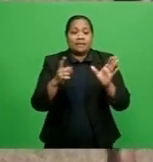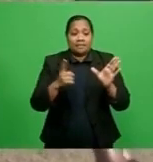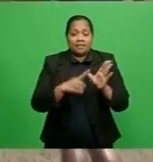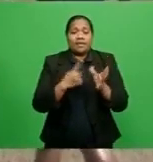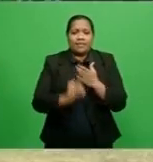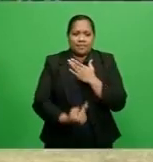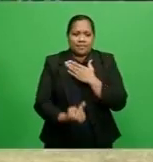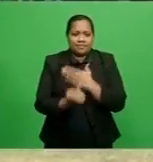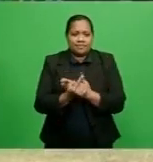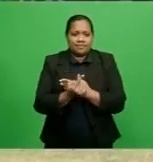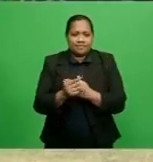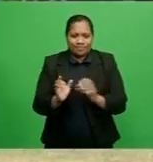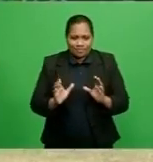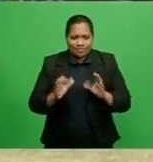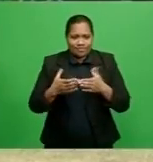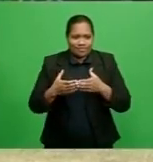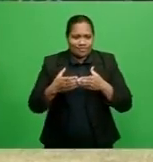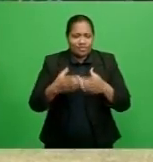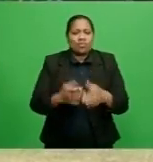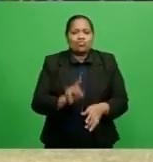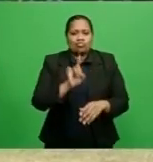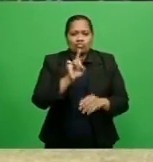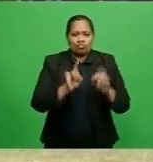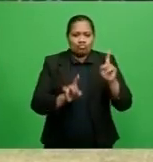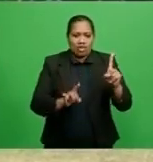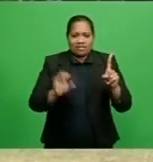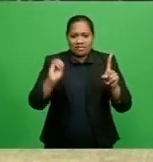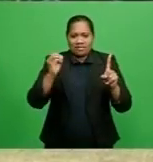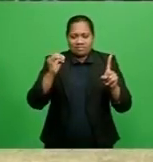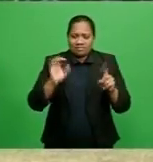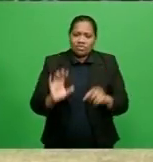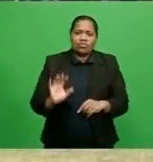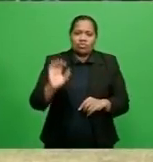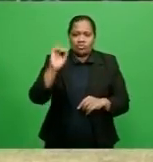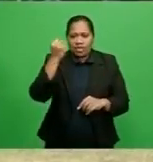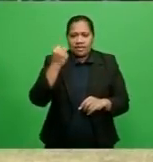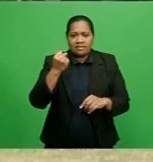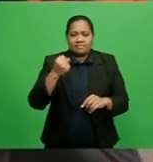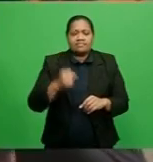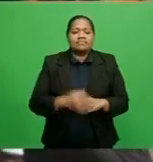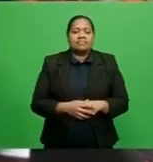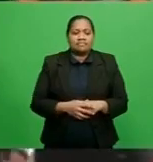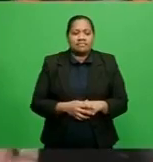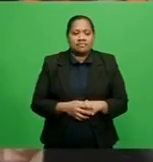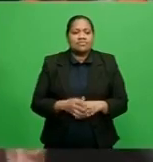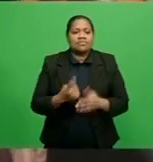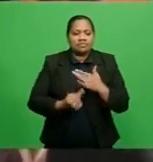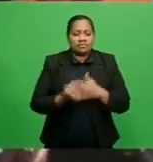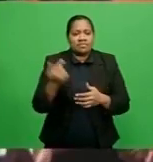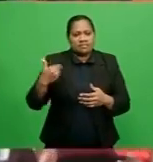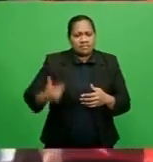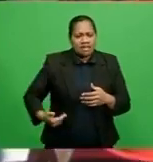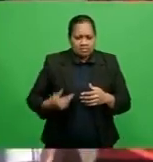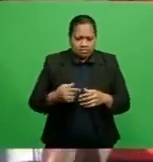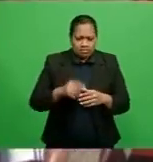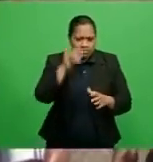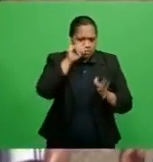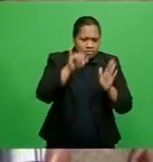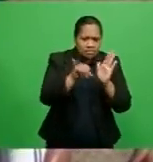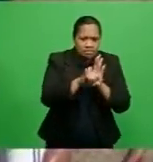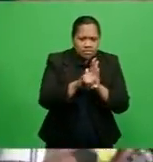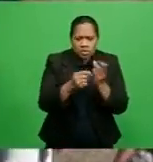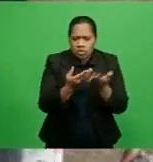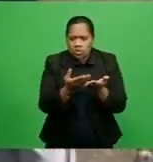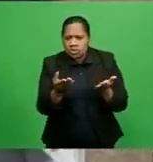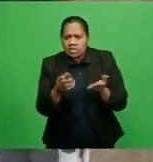group stages with a 1-0 win, a draw and a loss. However, the side has identified the areas they need